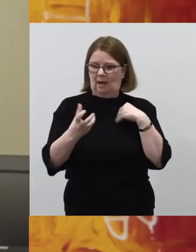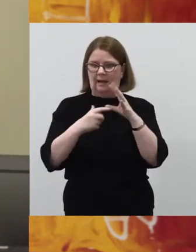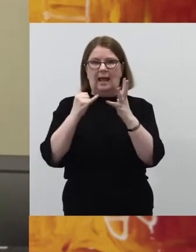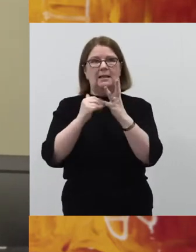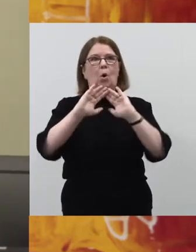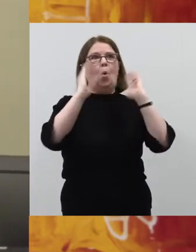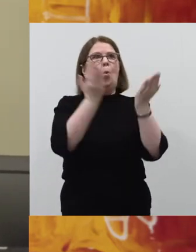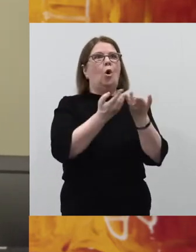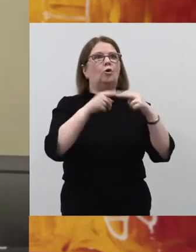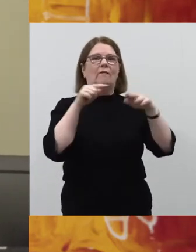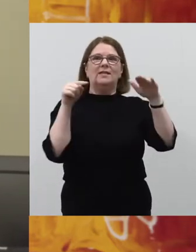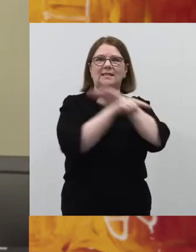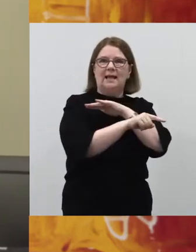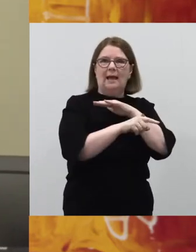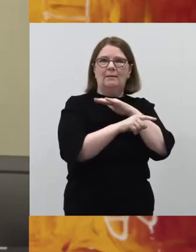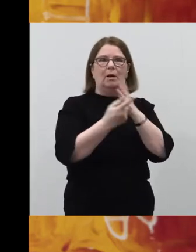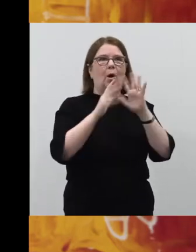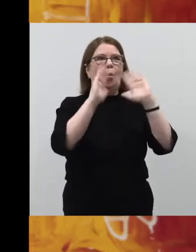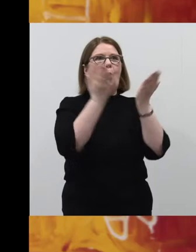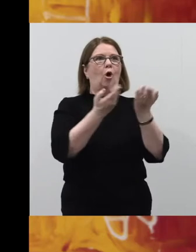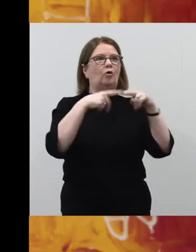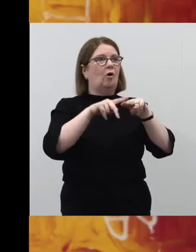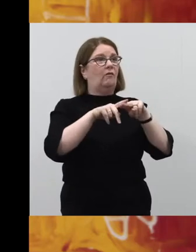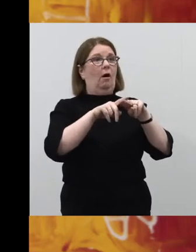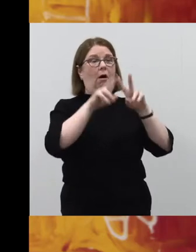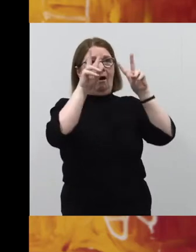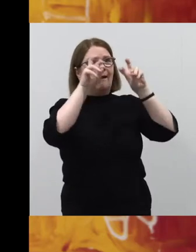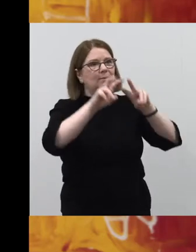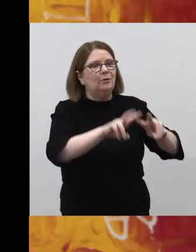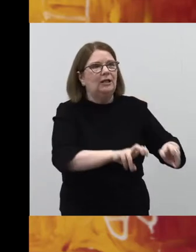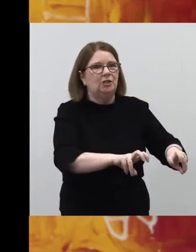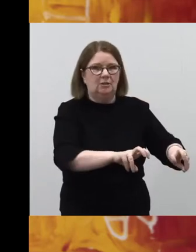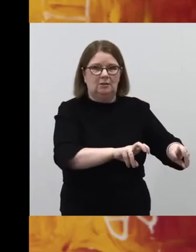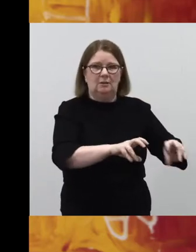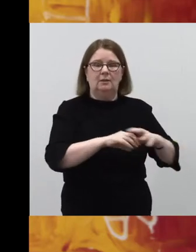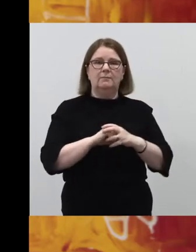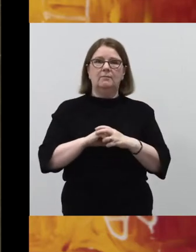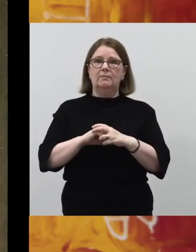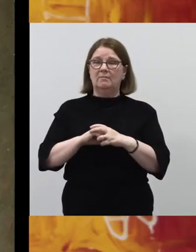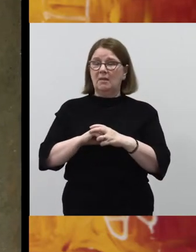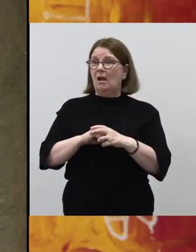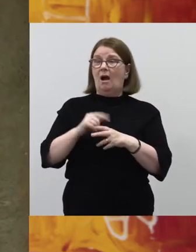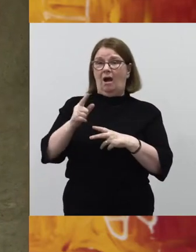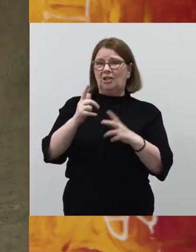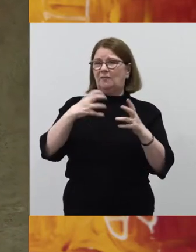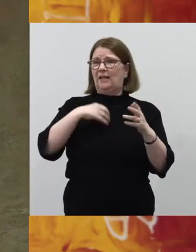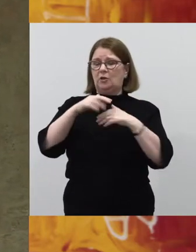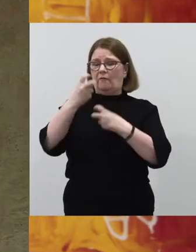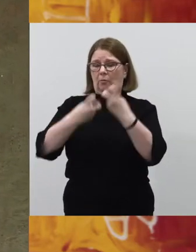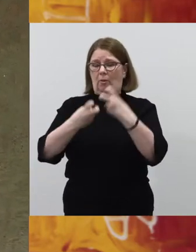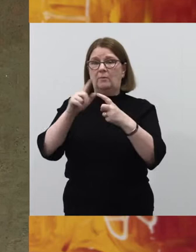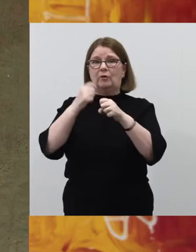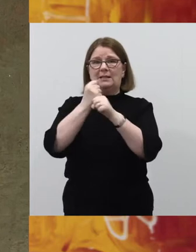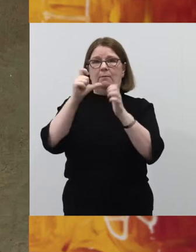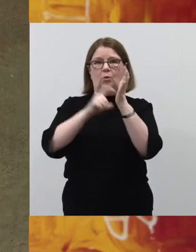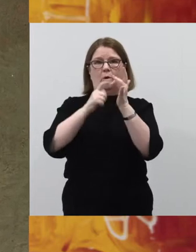if necessary, neutralise the dread, the suffering and the pain locked in our subconscious. Making images